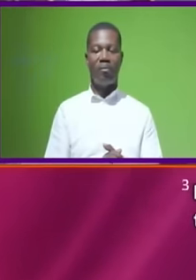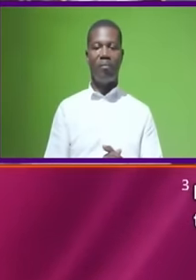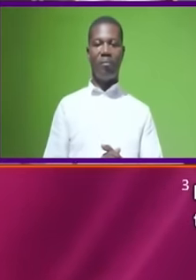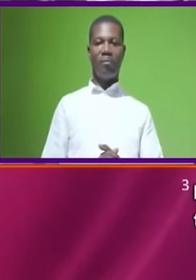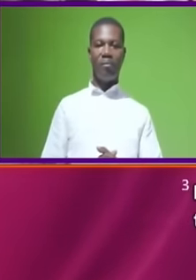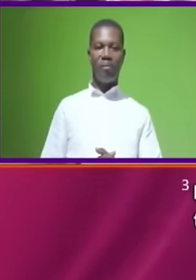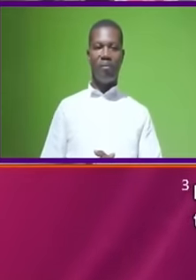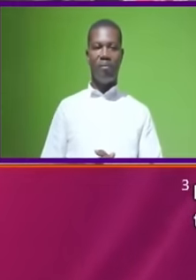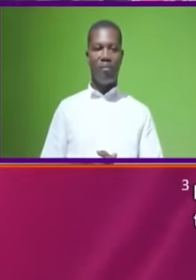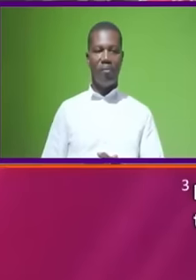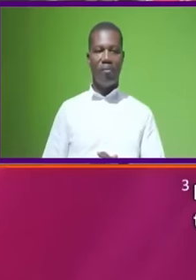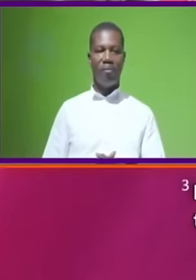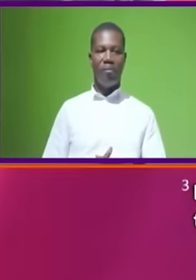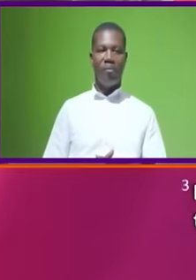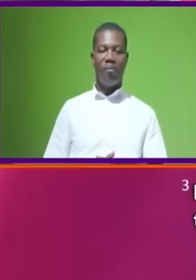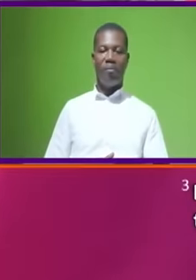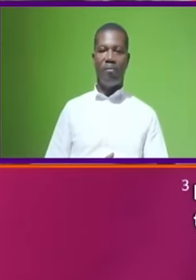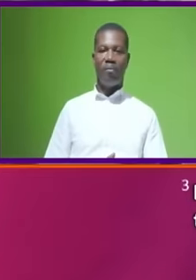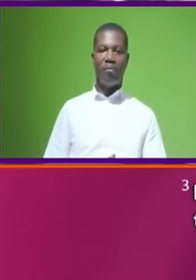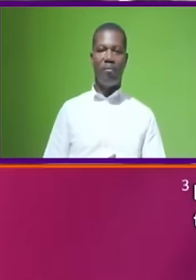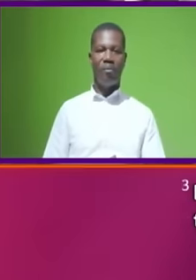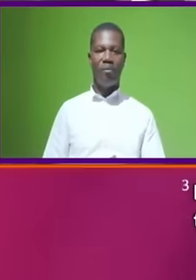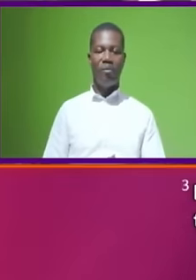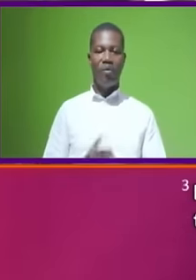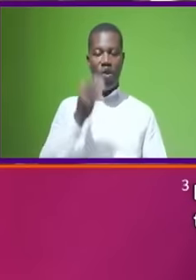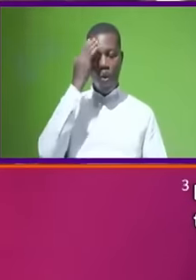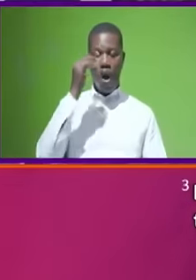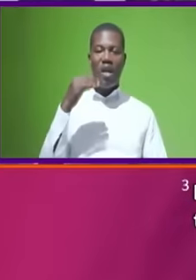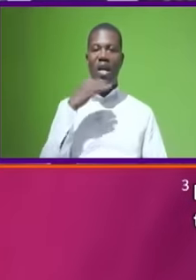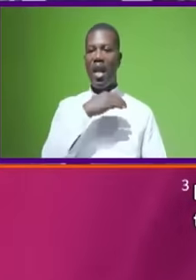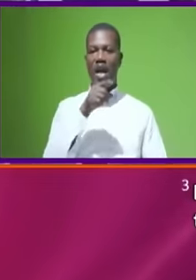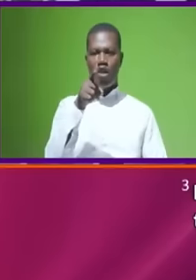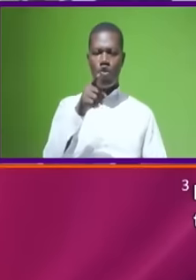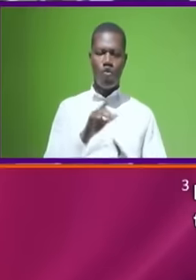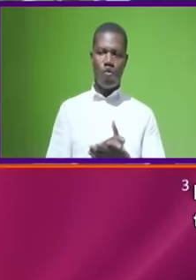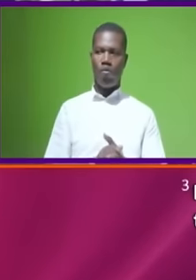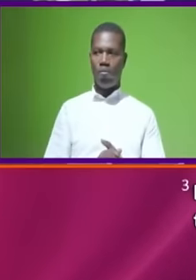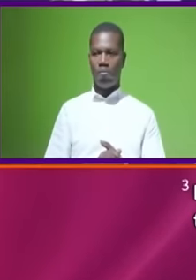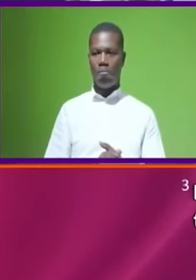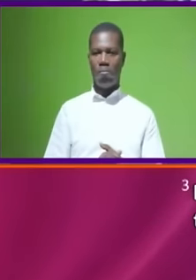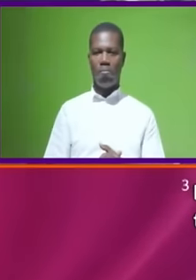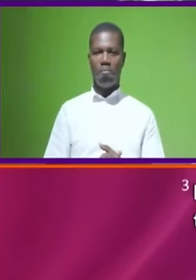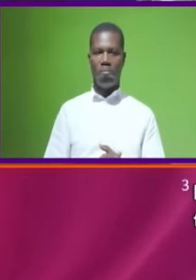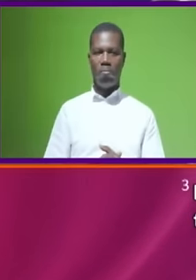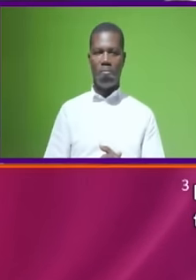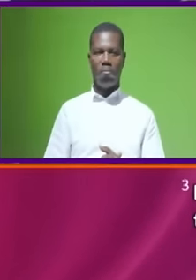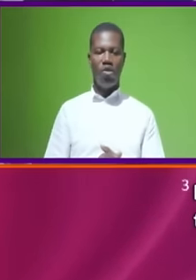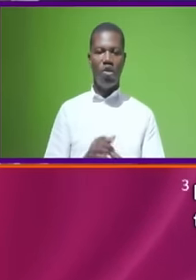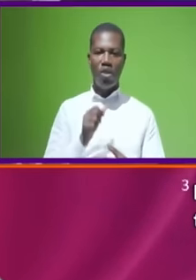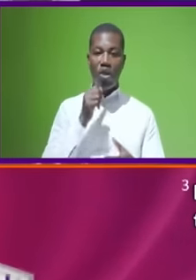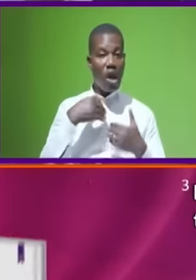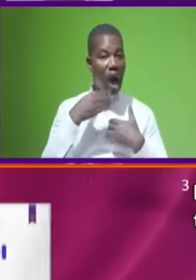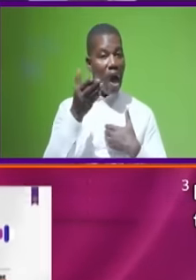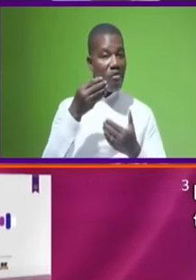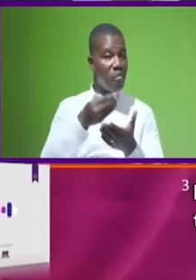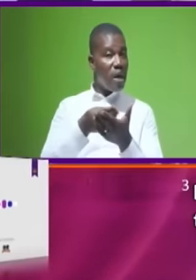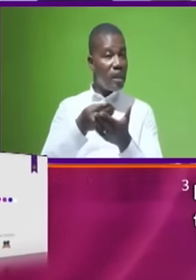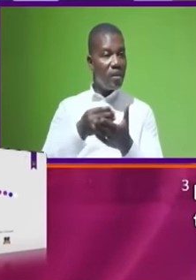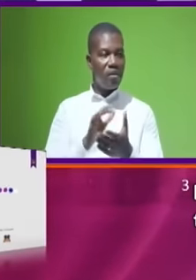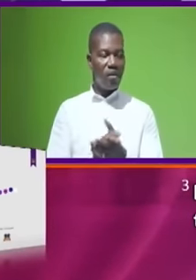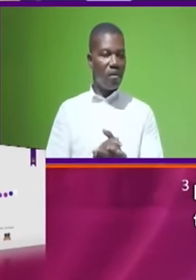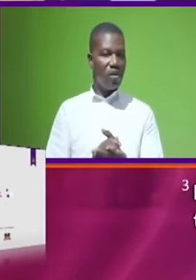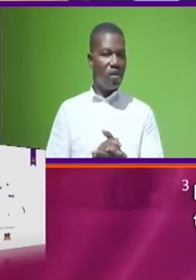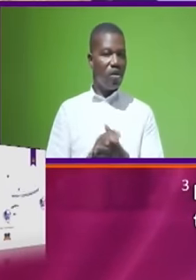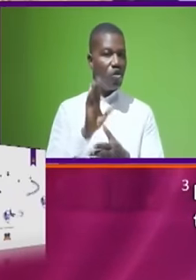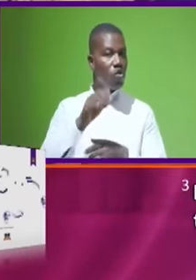What at all is this? I don't know. Why should you lie? Would it be? Don't you have? Oh,